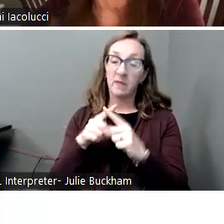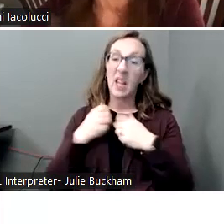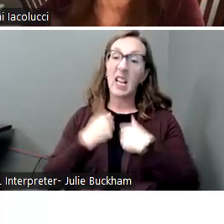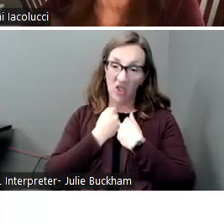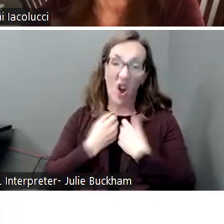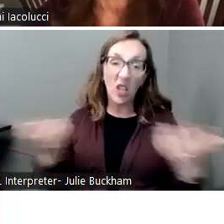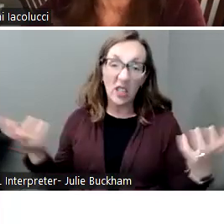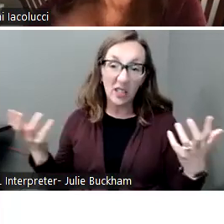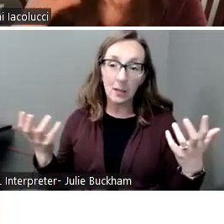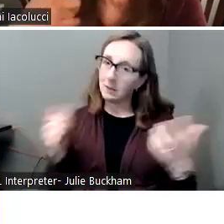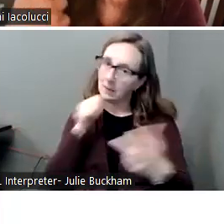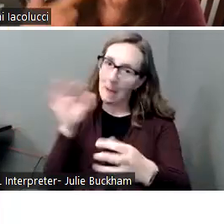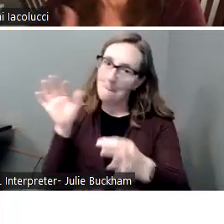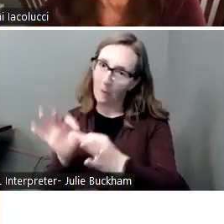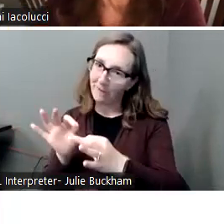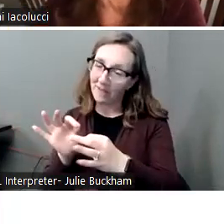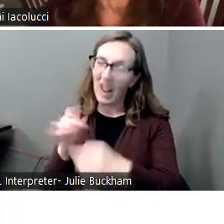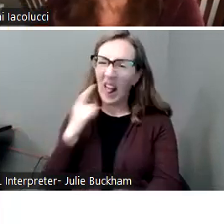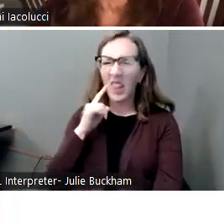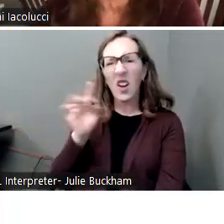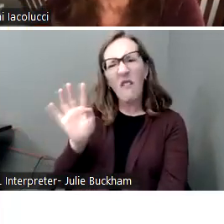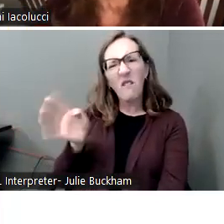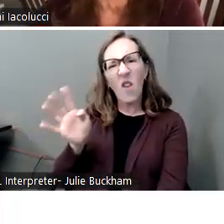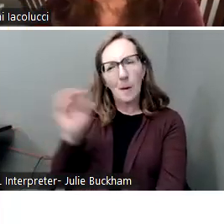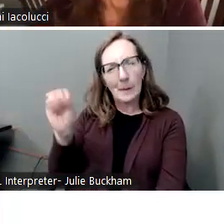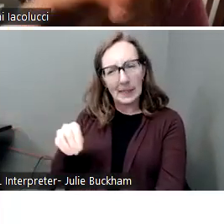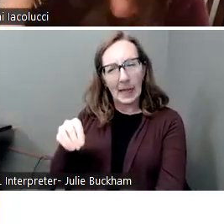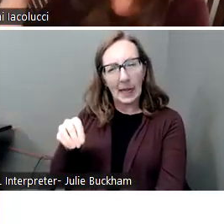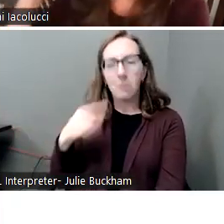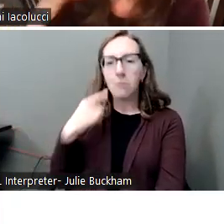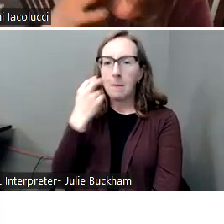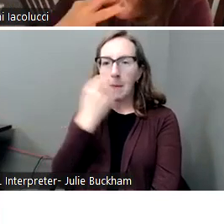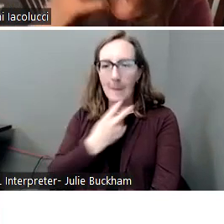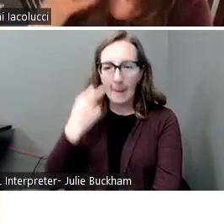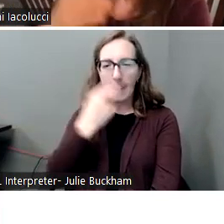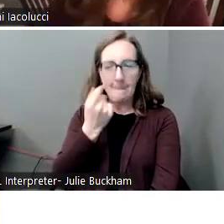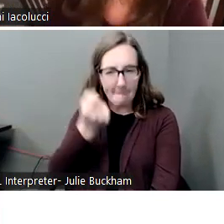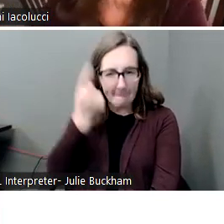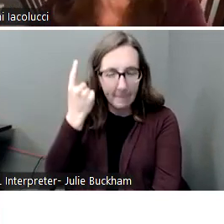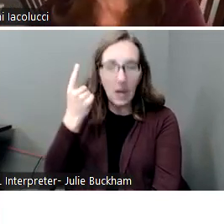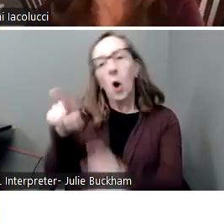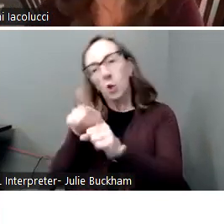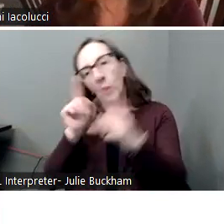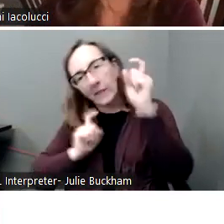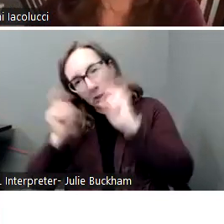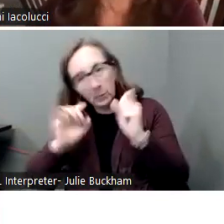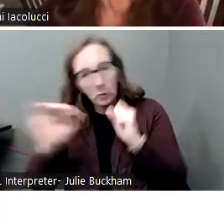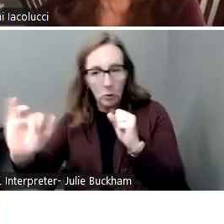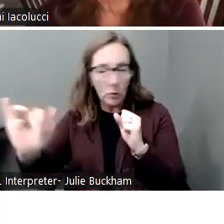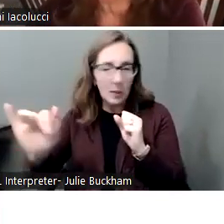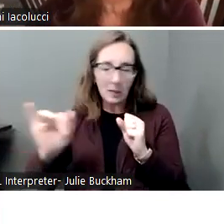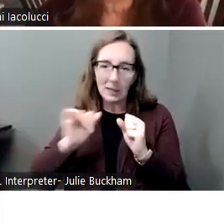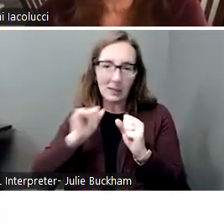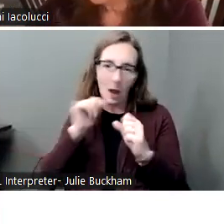something like 40% of speech sounds are visible on the lips, and you're also looking at facial expressions, but it's not something